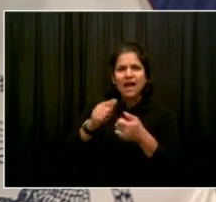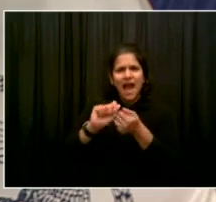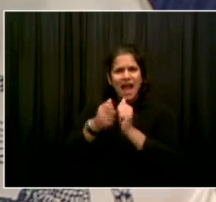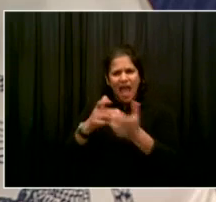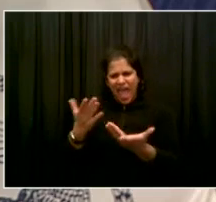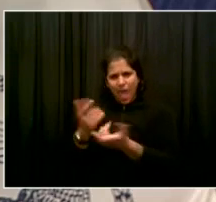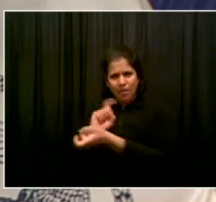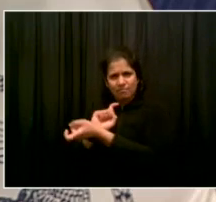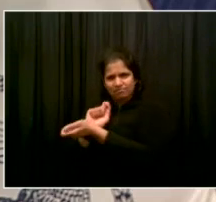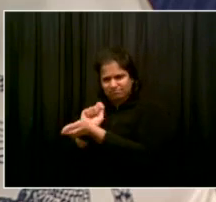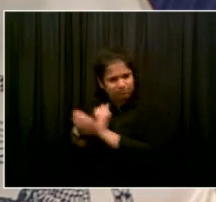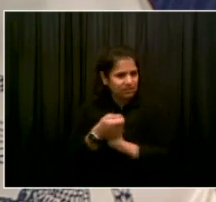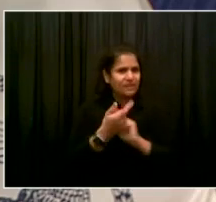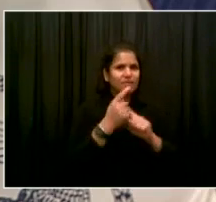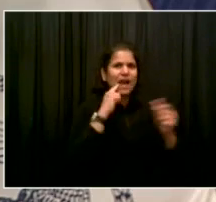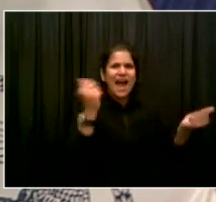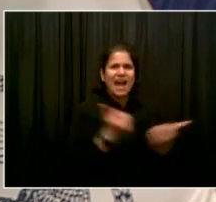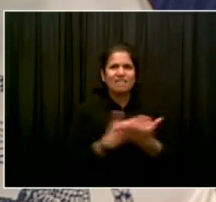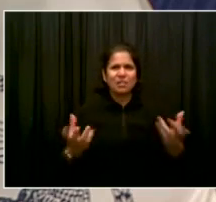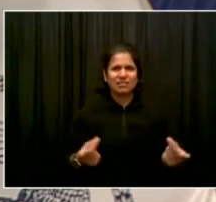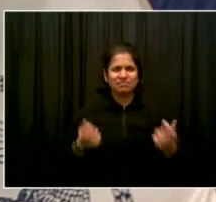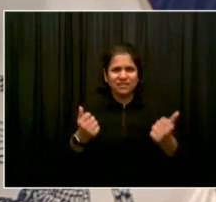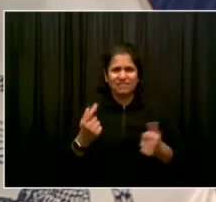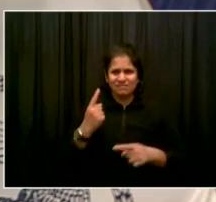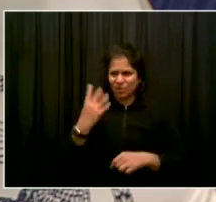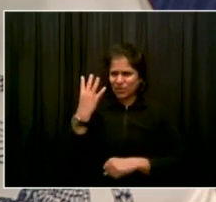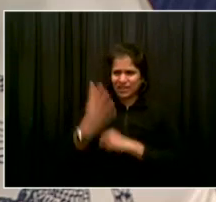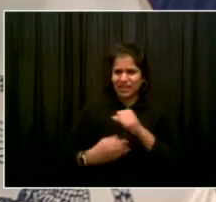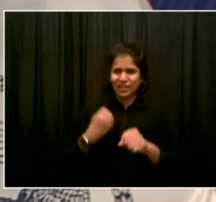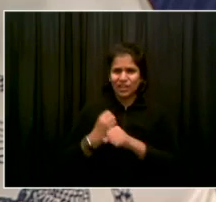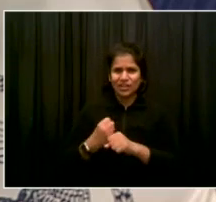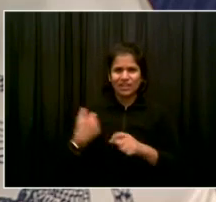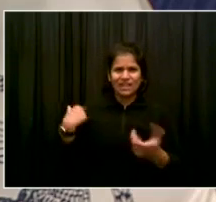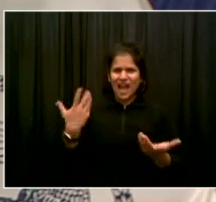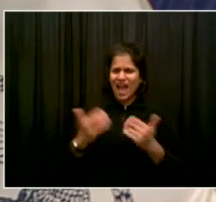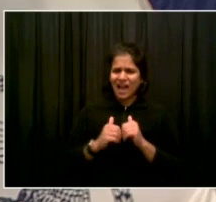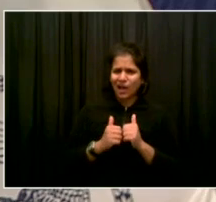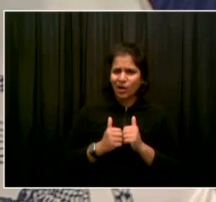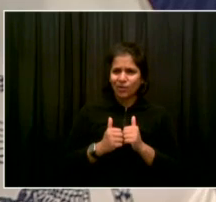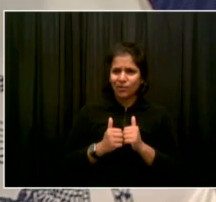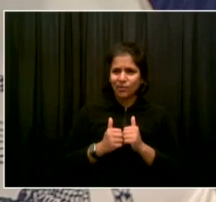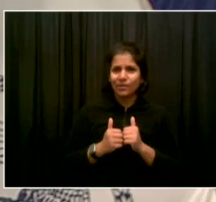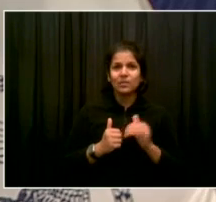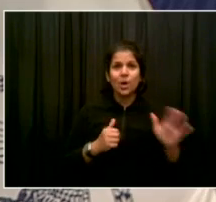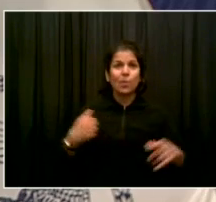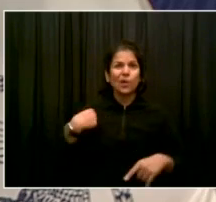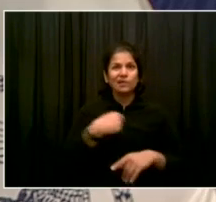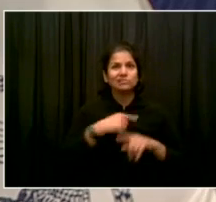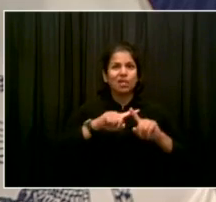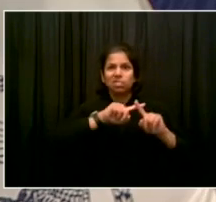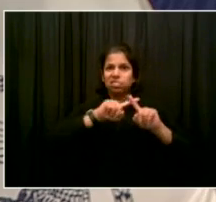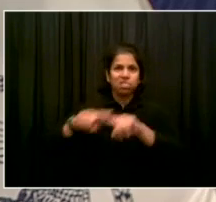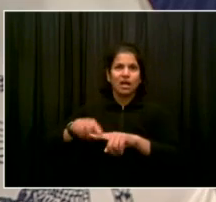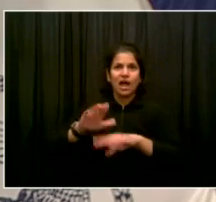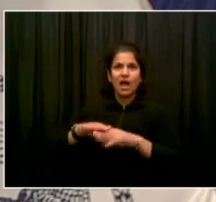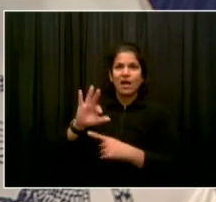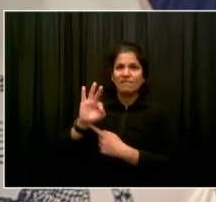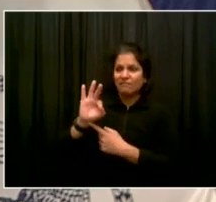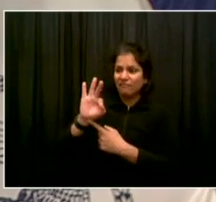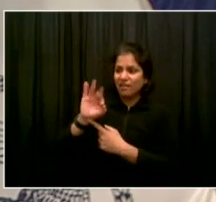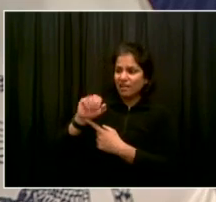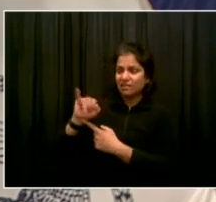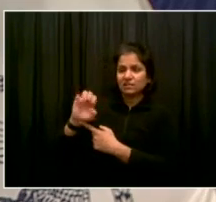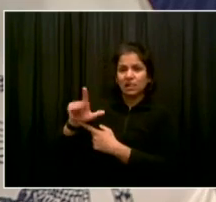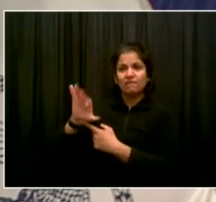mayor-elect. And what would you do about our dependence on fossil fuels if you become governor? So two very